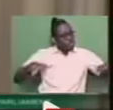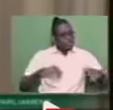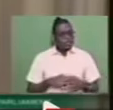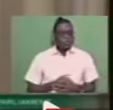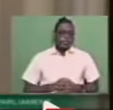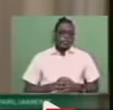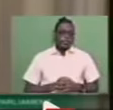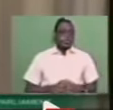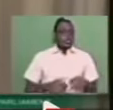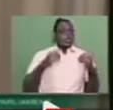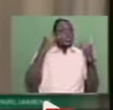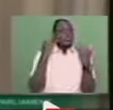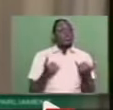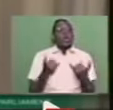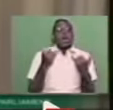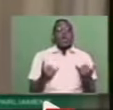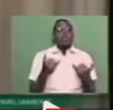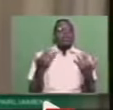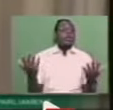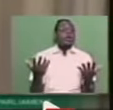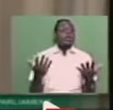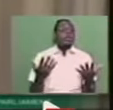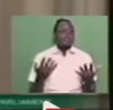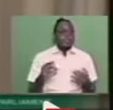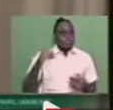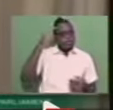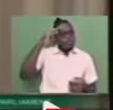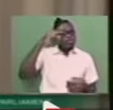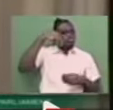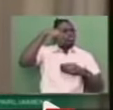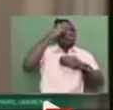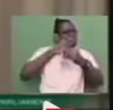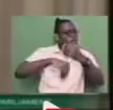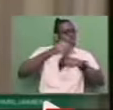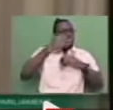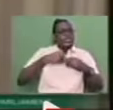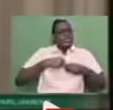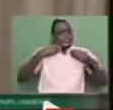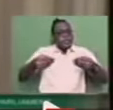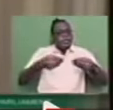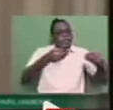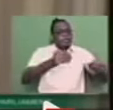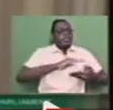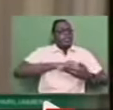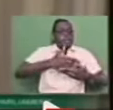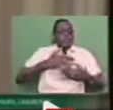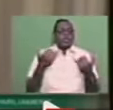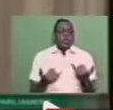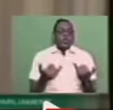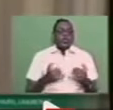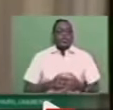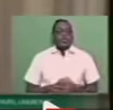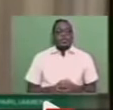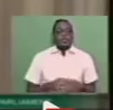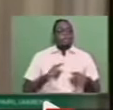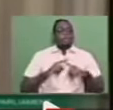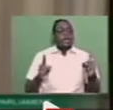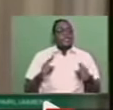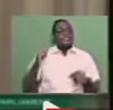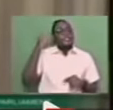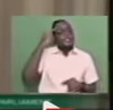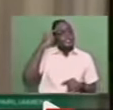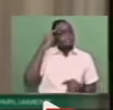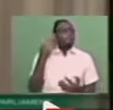offer IT devices, but that after a means test, which can take years or months, at least a year,